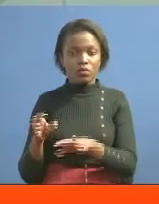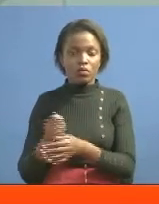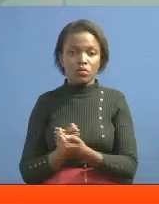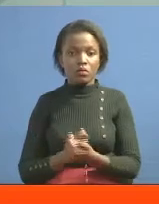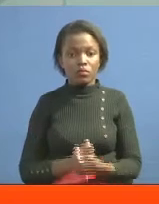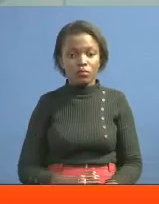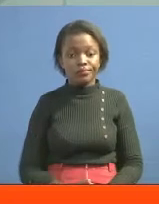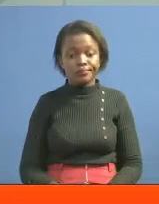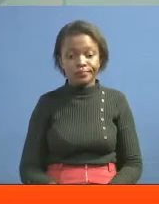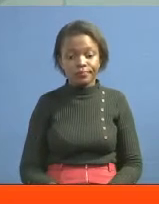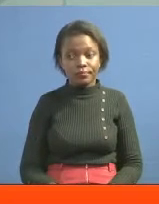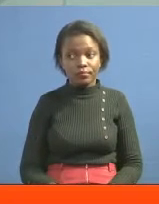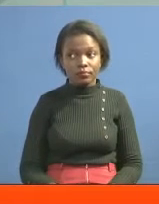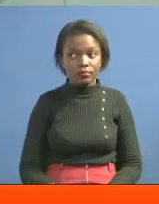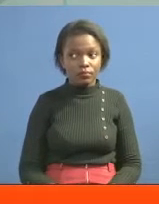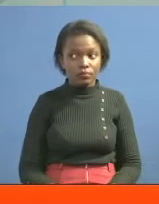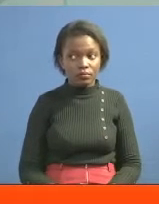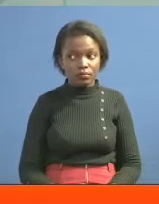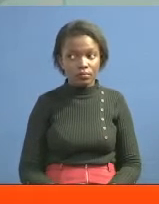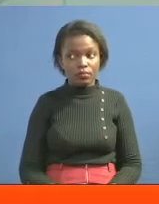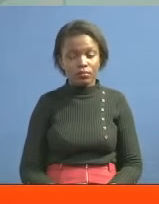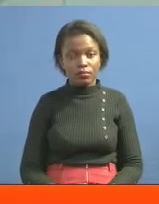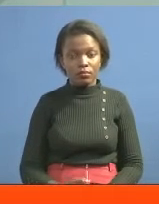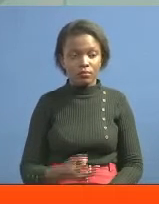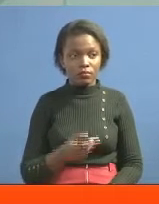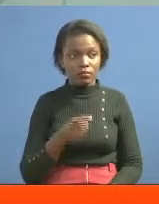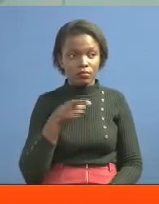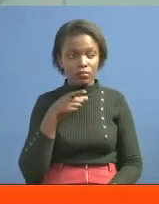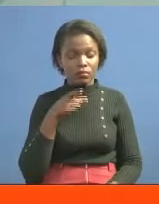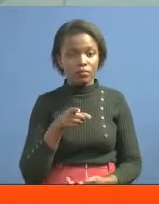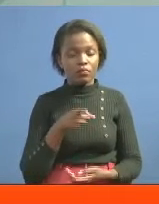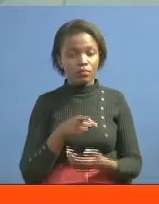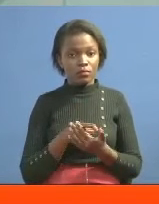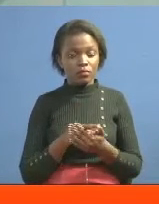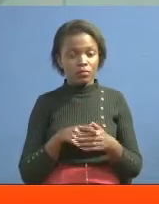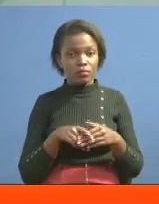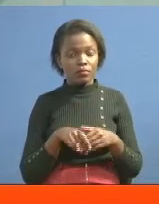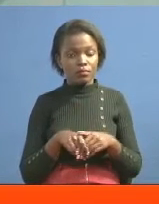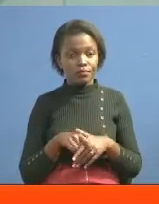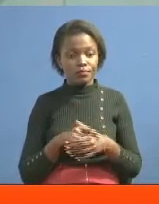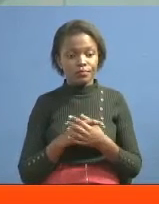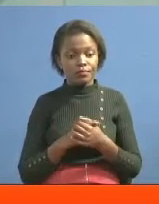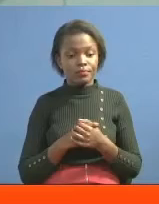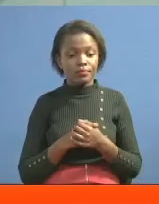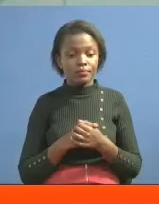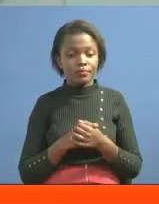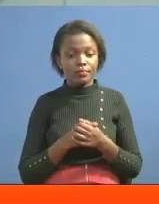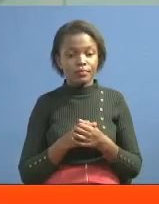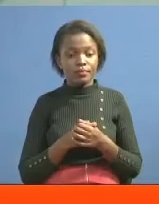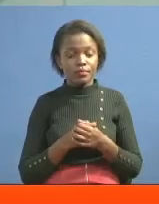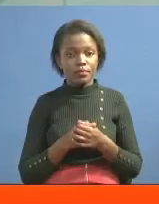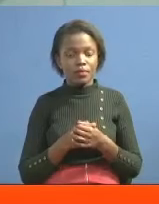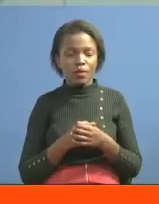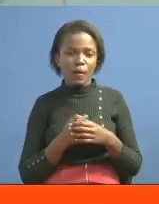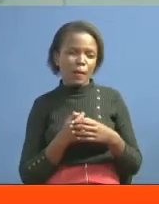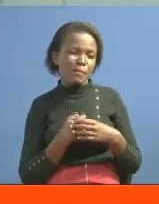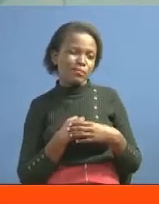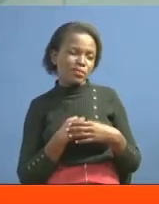I might be stoned for this, but remember, this was actually designated giving, and as I was reading the